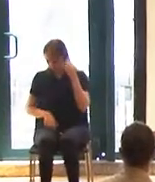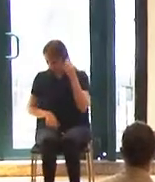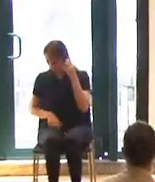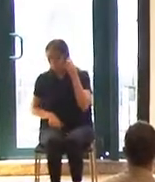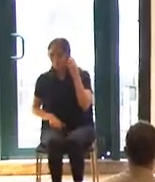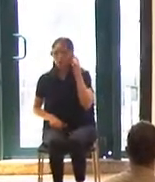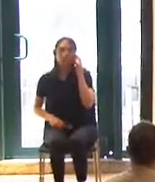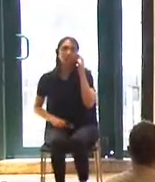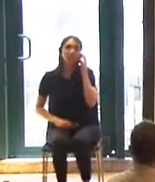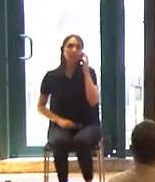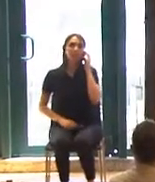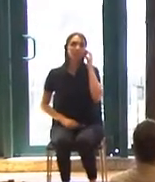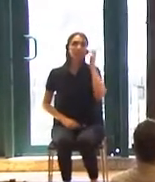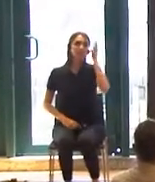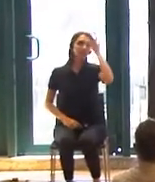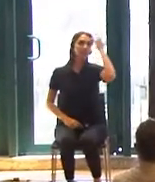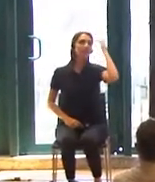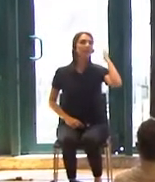great